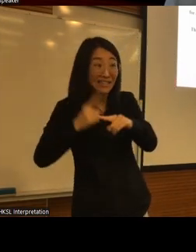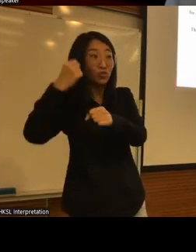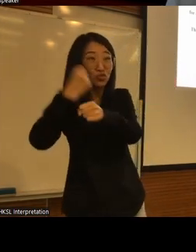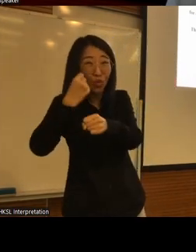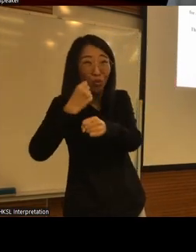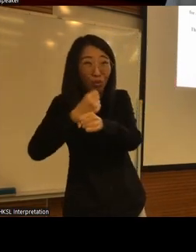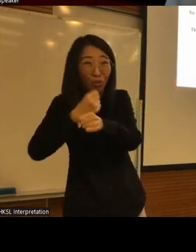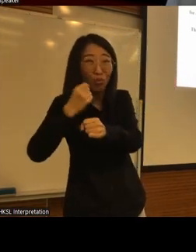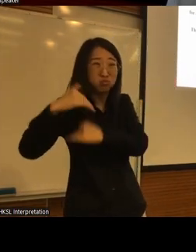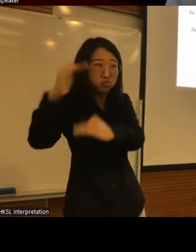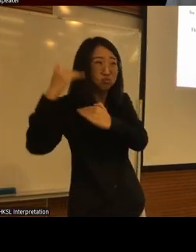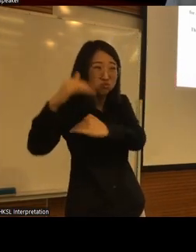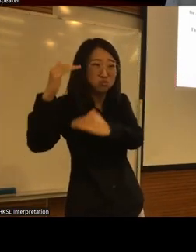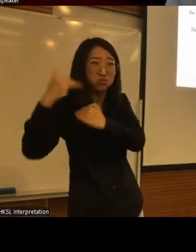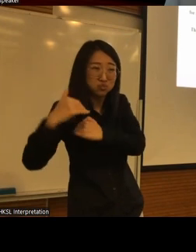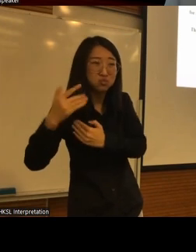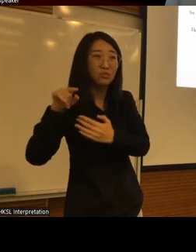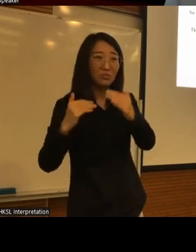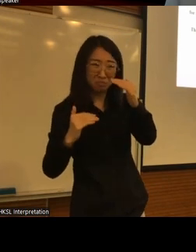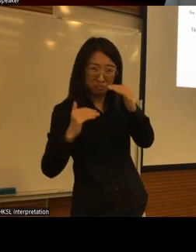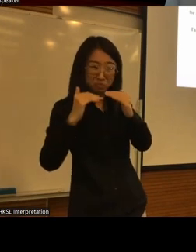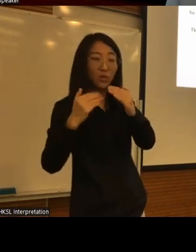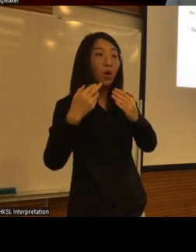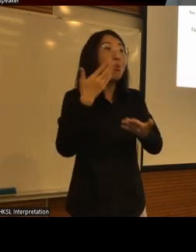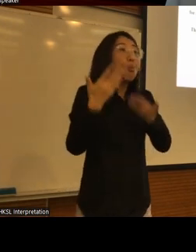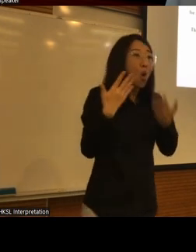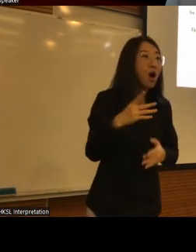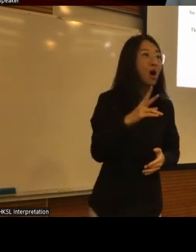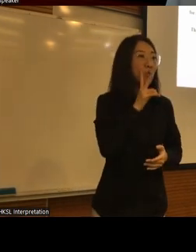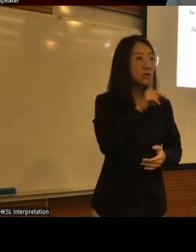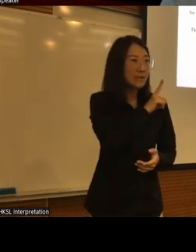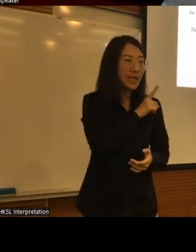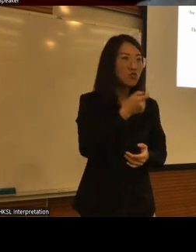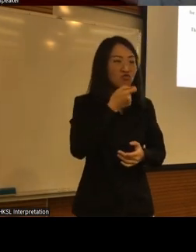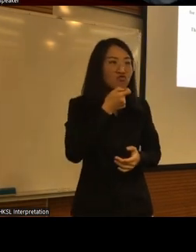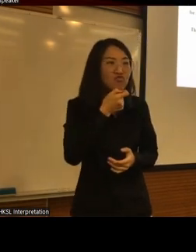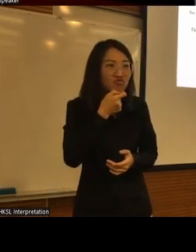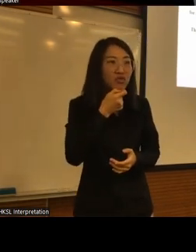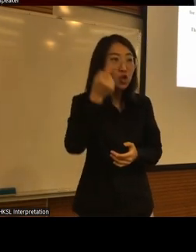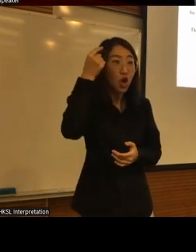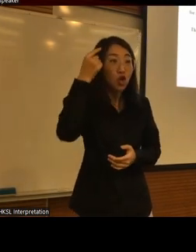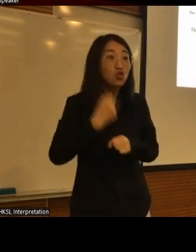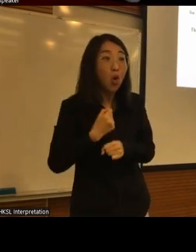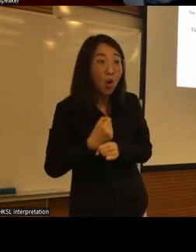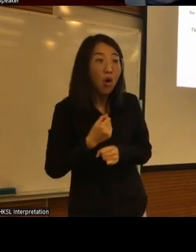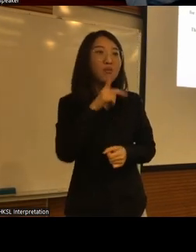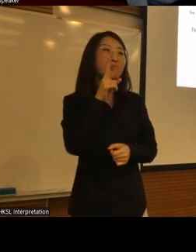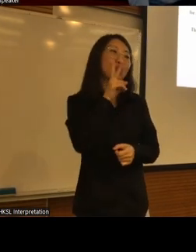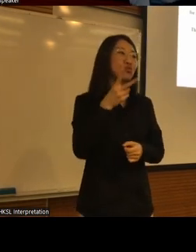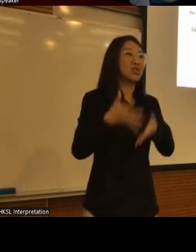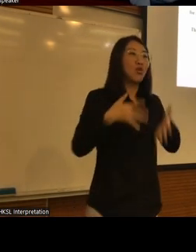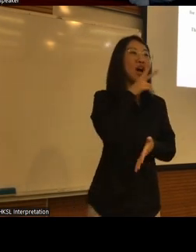how much effort are you willing to devote to the task? If you are a sign language